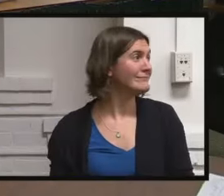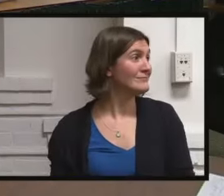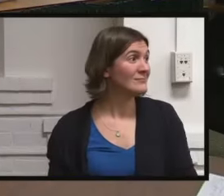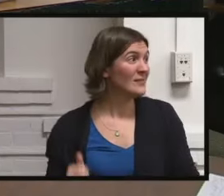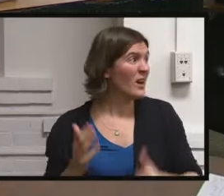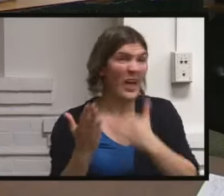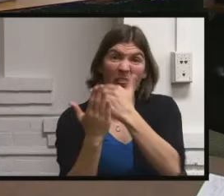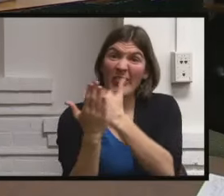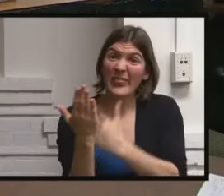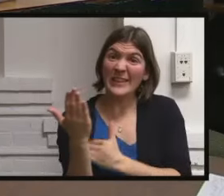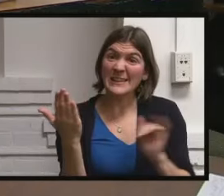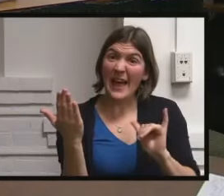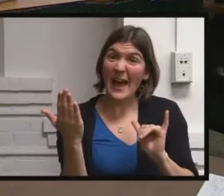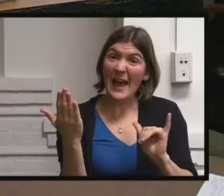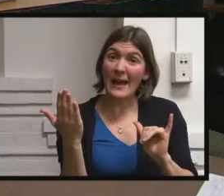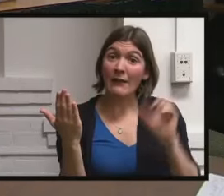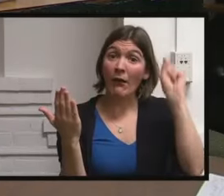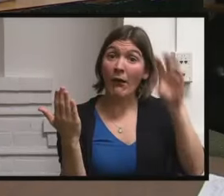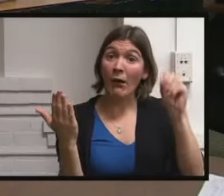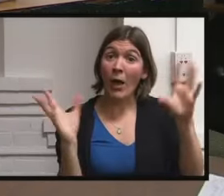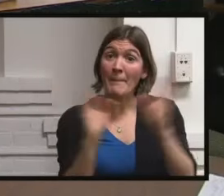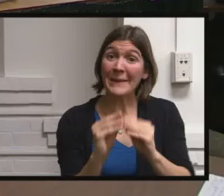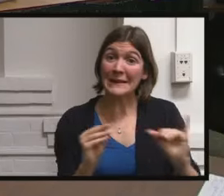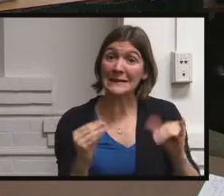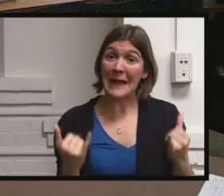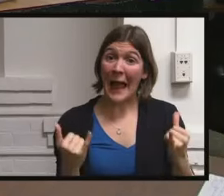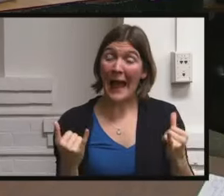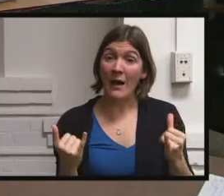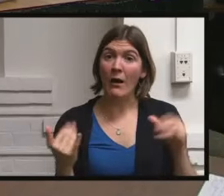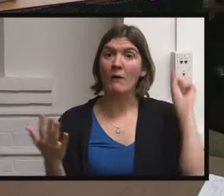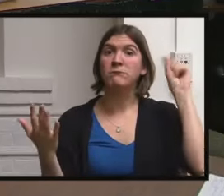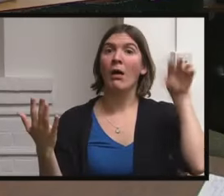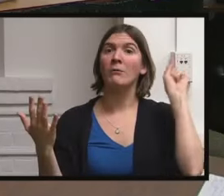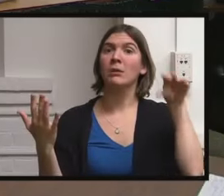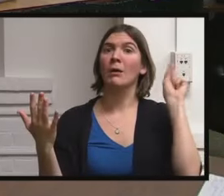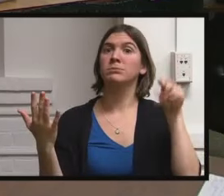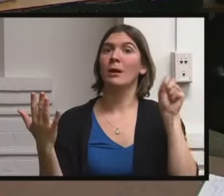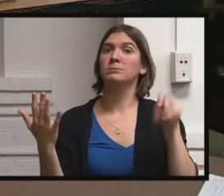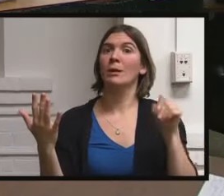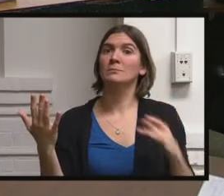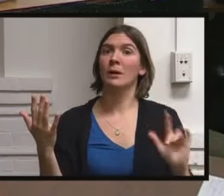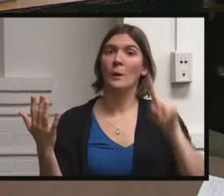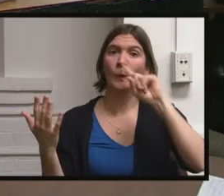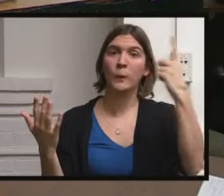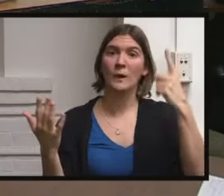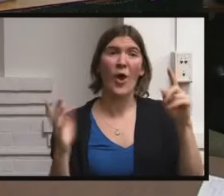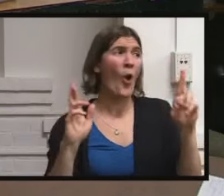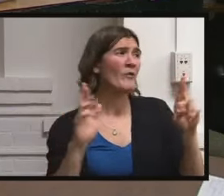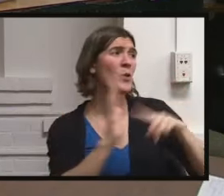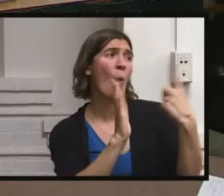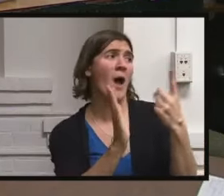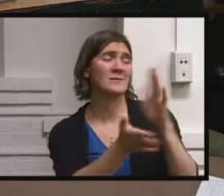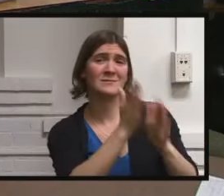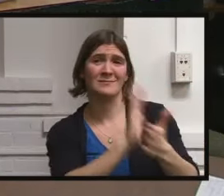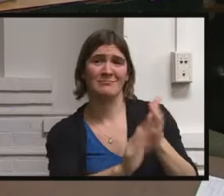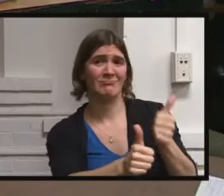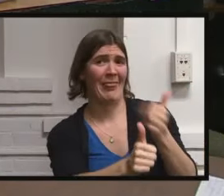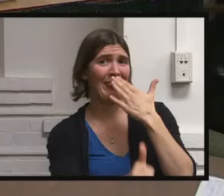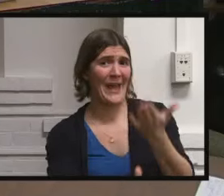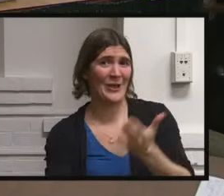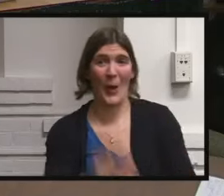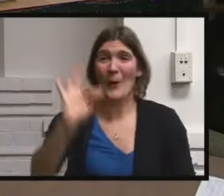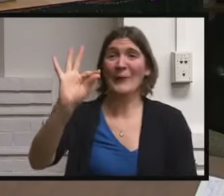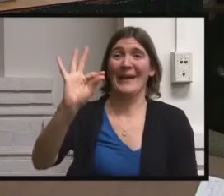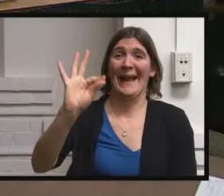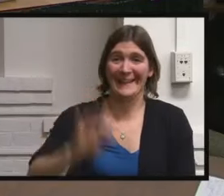going to be like reading meetings yeah. now? At the end of every meeting? Hopefully not. Hopefully that will take care of it for a while. All